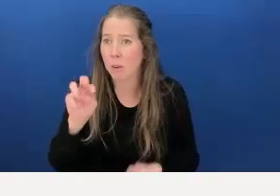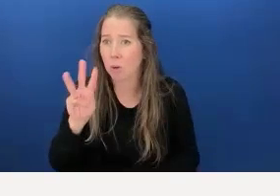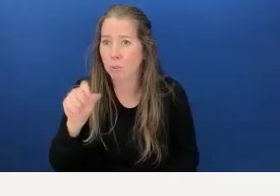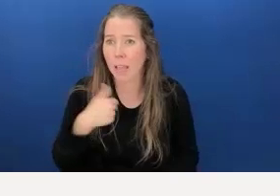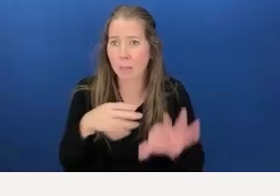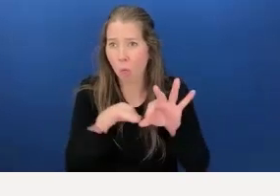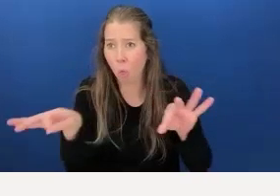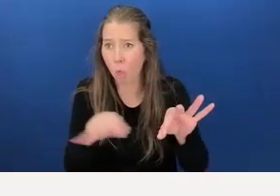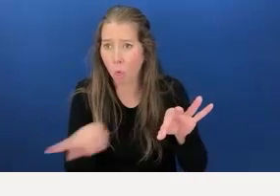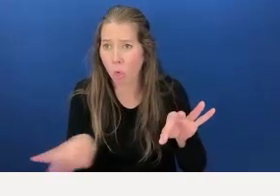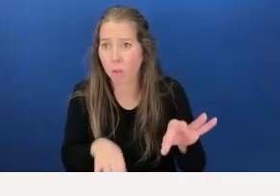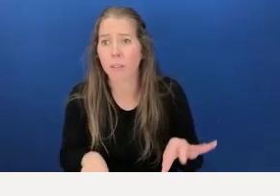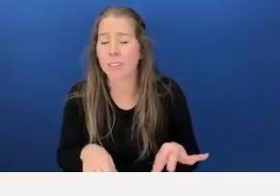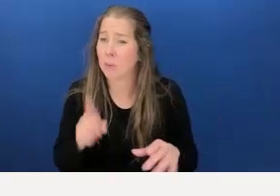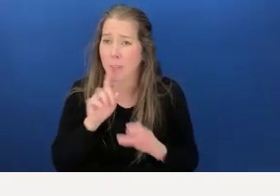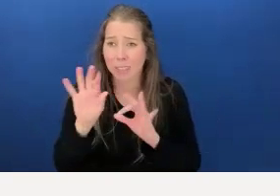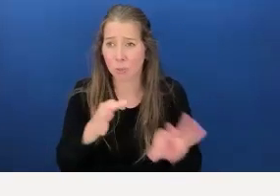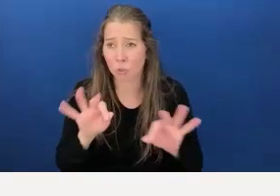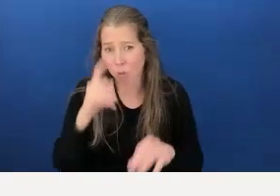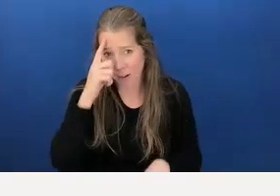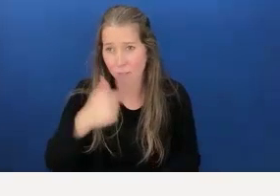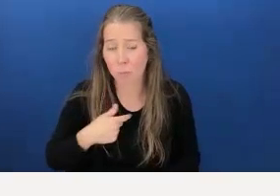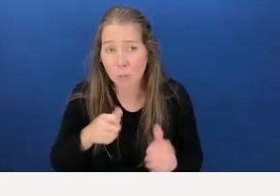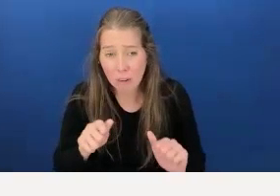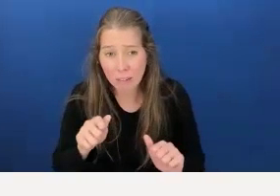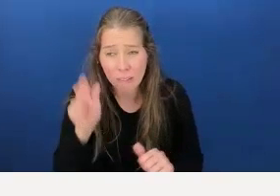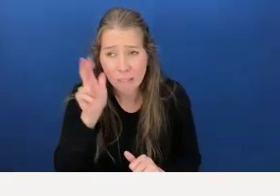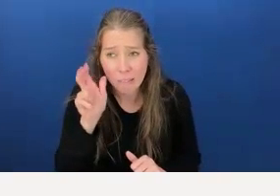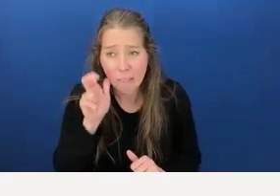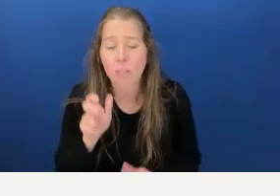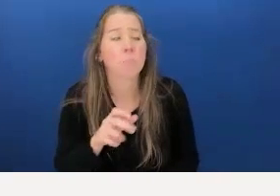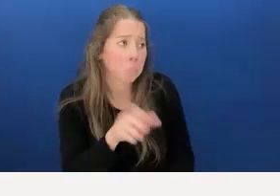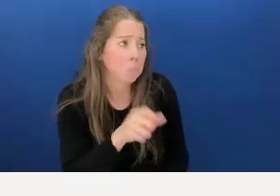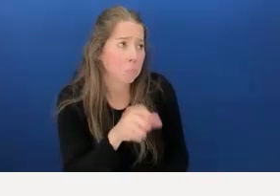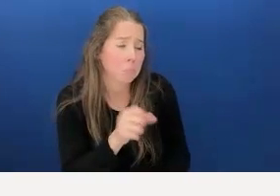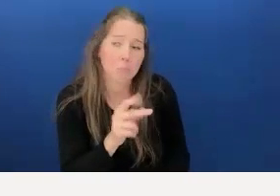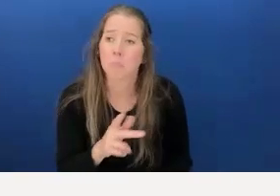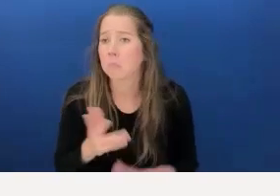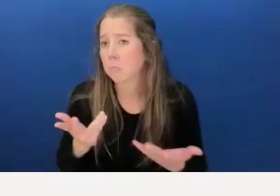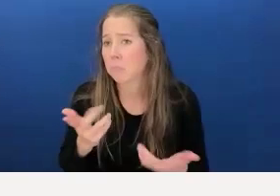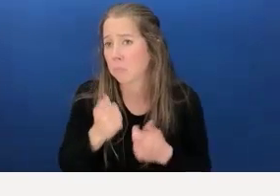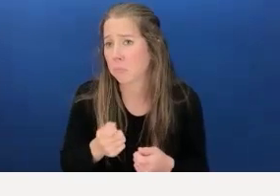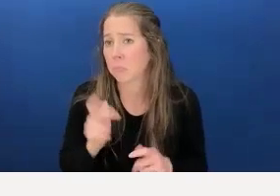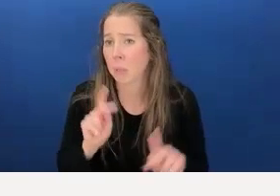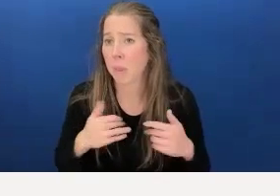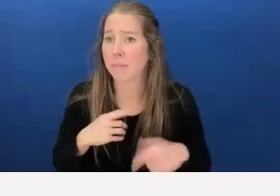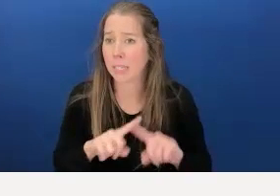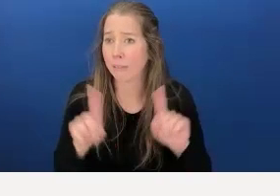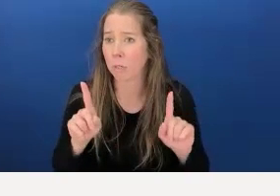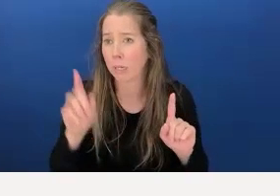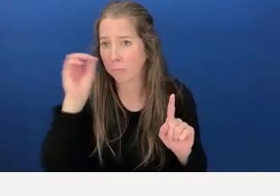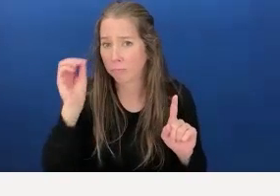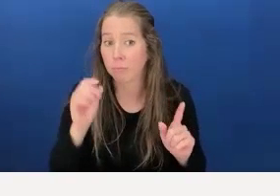Really distracting to what I'm trying to hear. Yes. Interesting. People are different. That's interesting about the